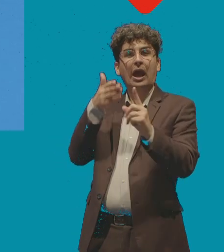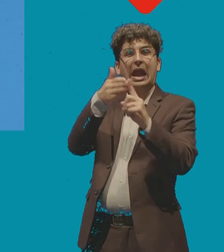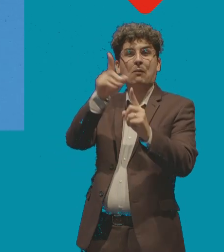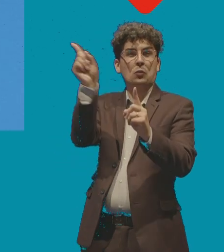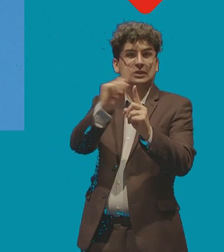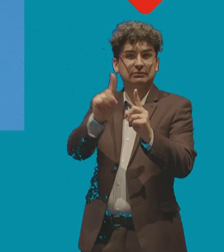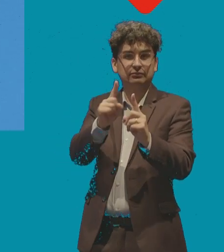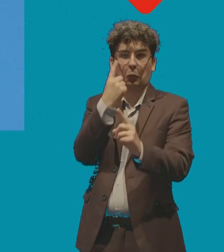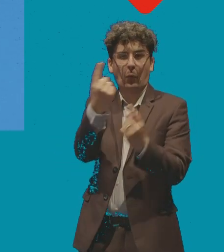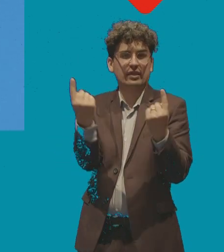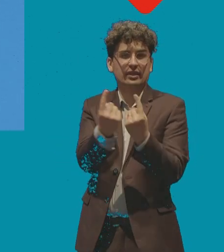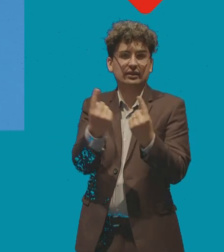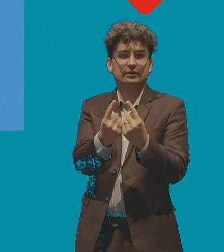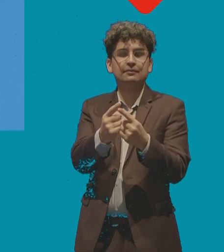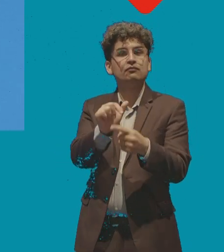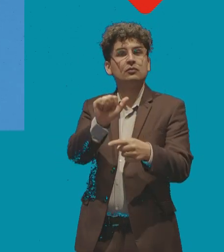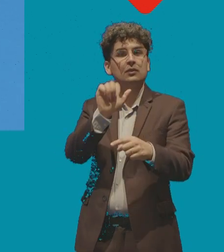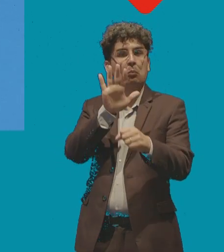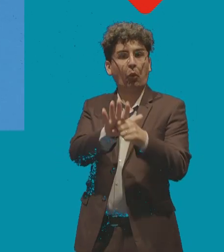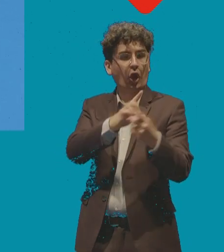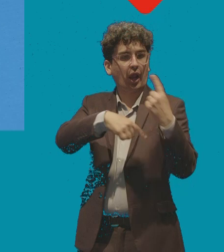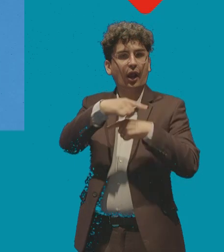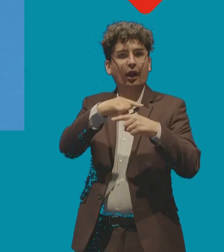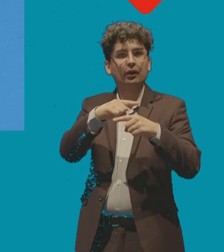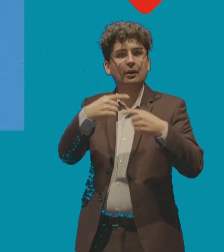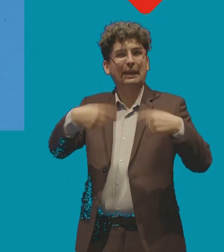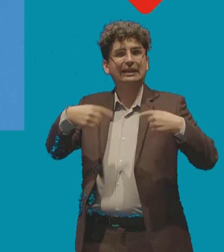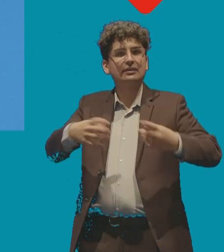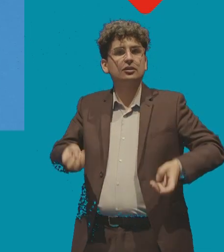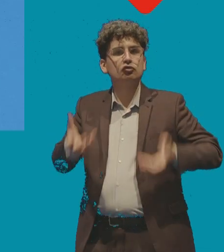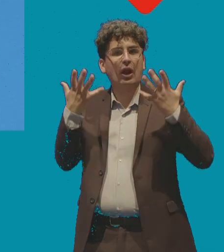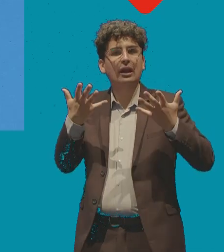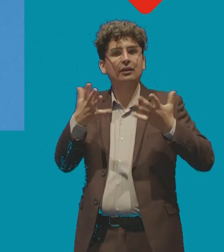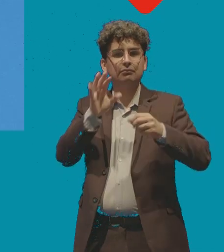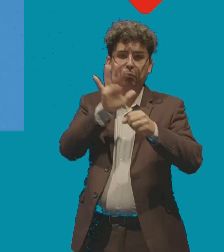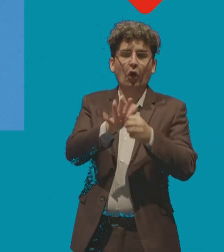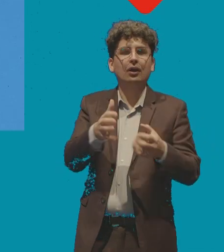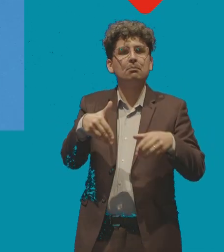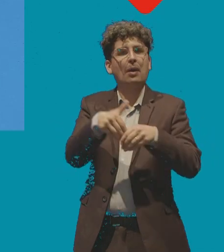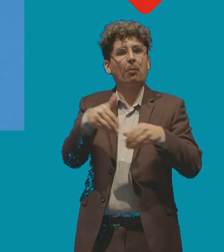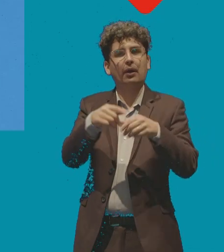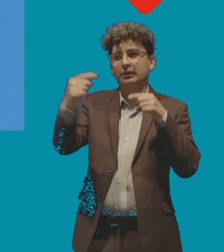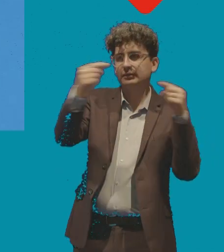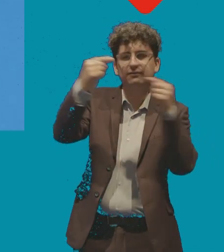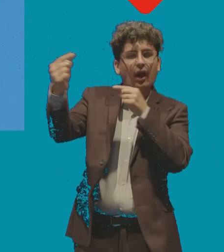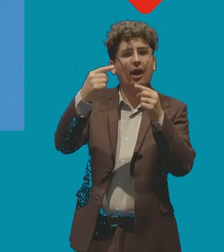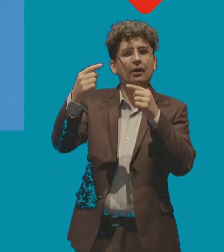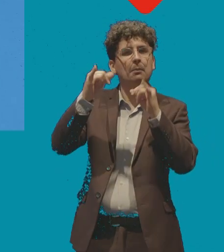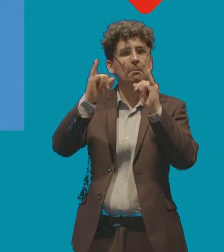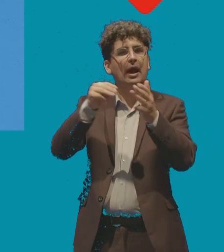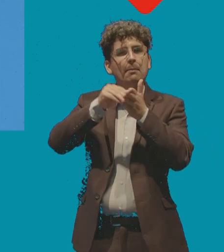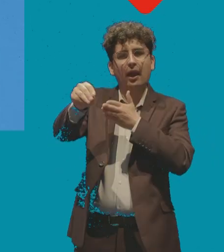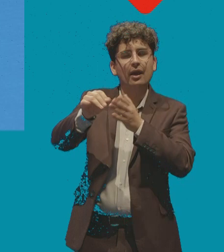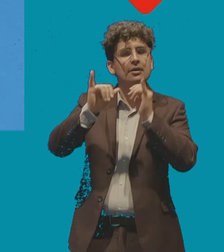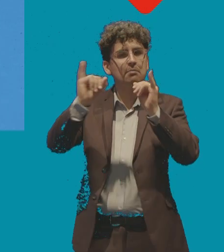one thing only: restricting the right to strike and our members' ability to fight back against low pay and bad bosses. If they were serious